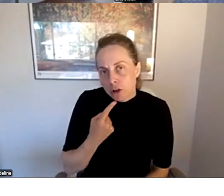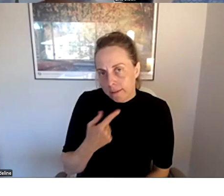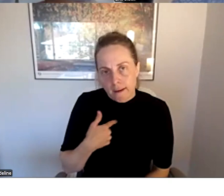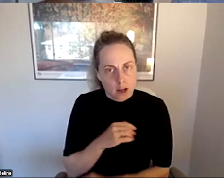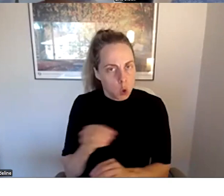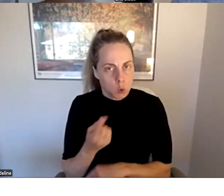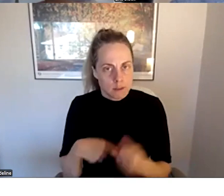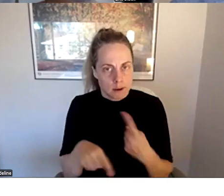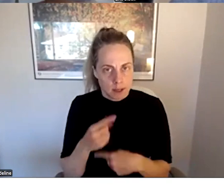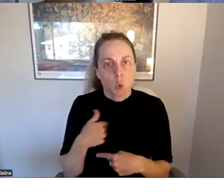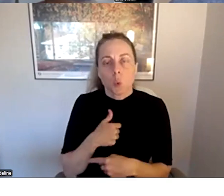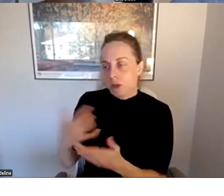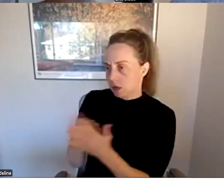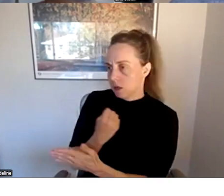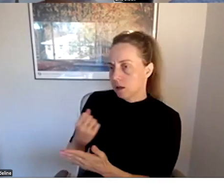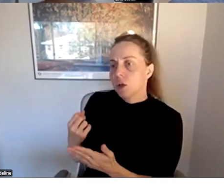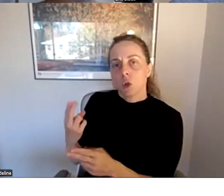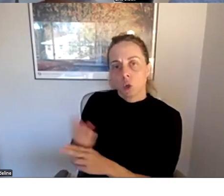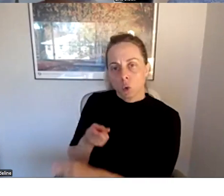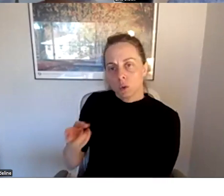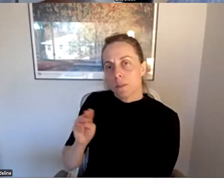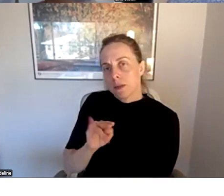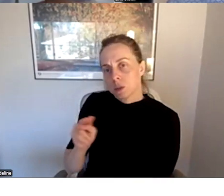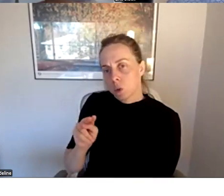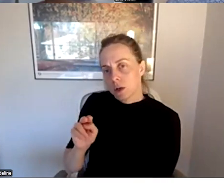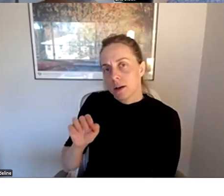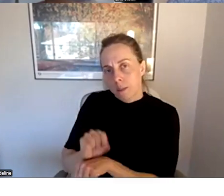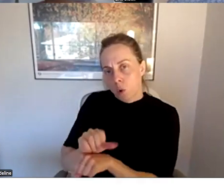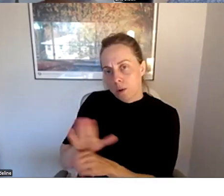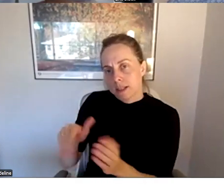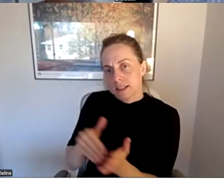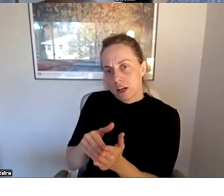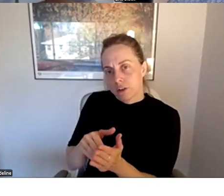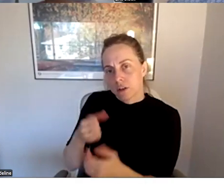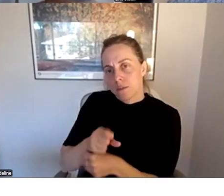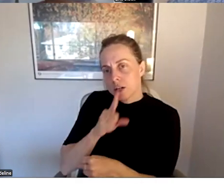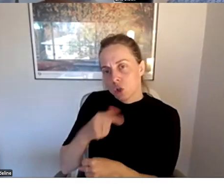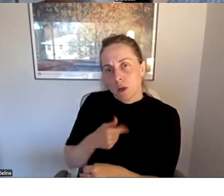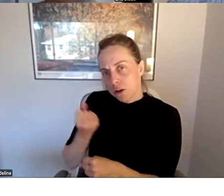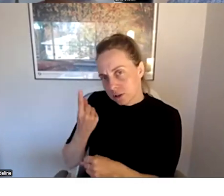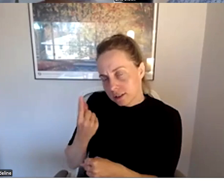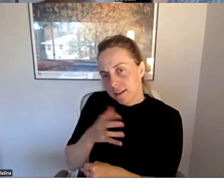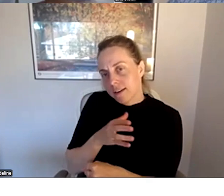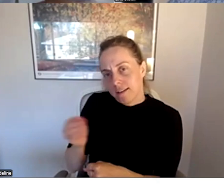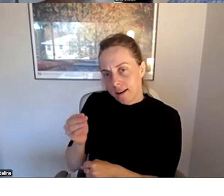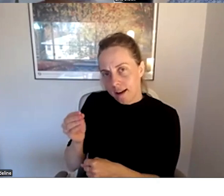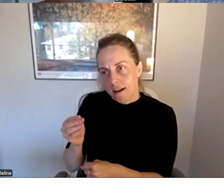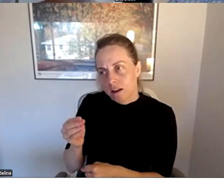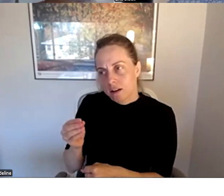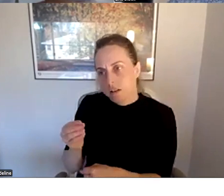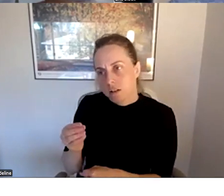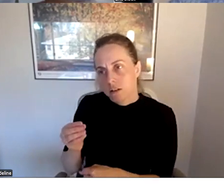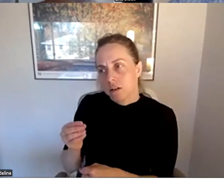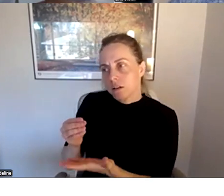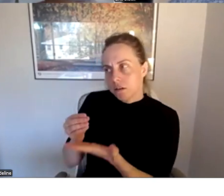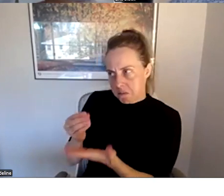to build a bridge for us to gain understanding, prioritize what people need, and then share that out then in kind of